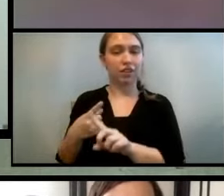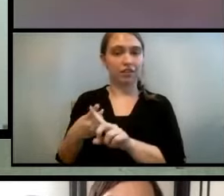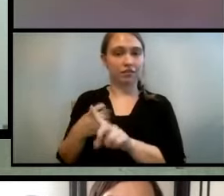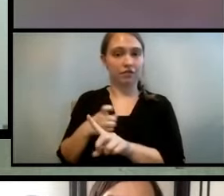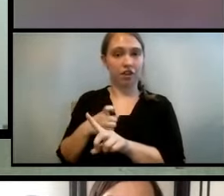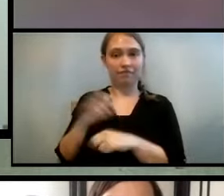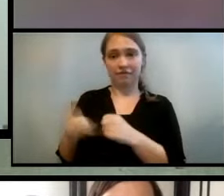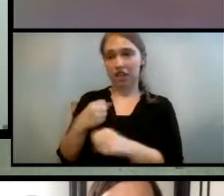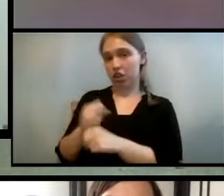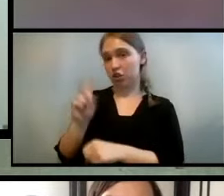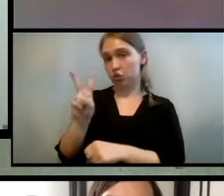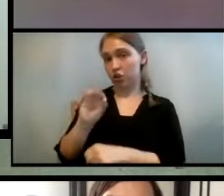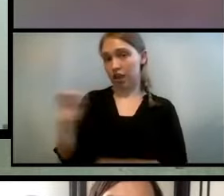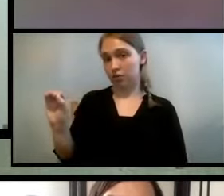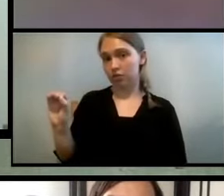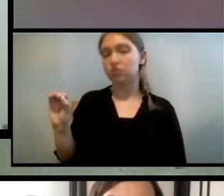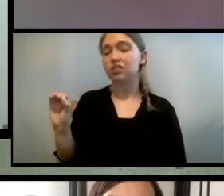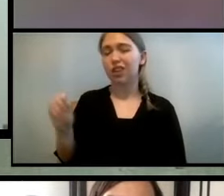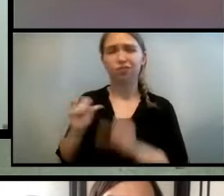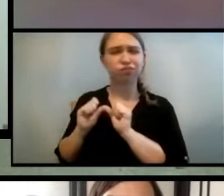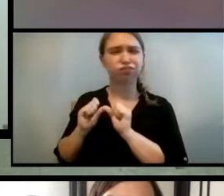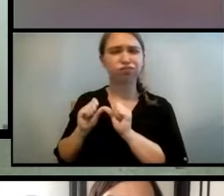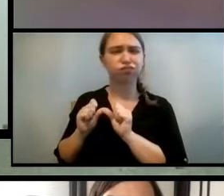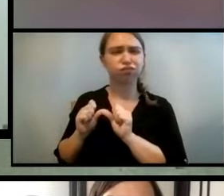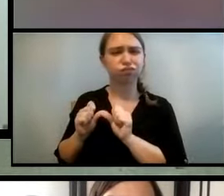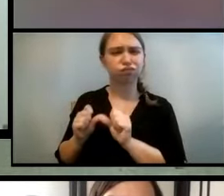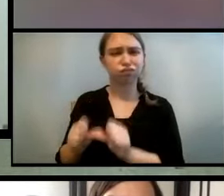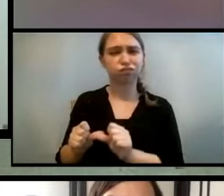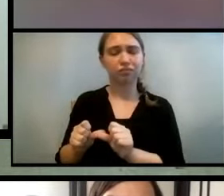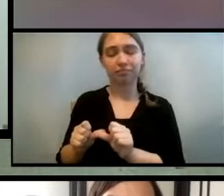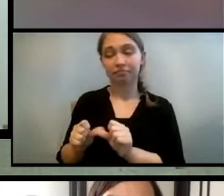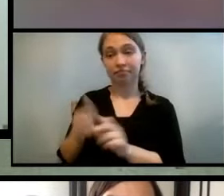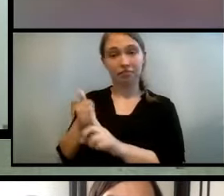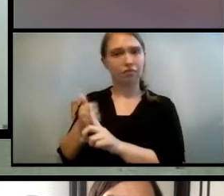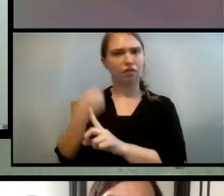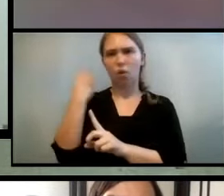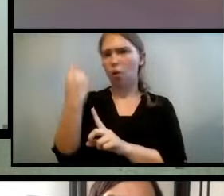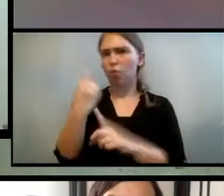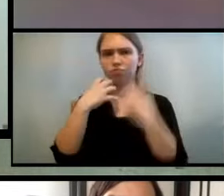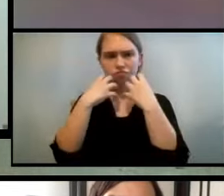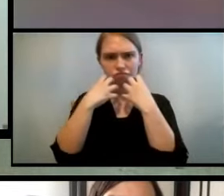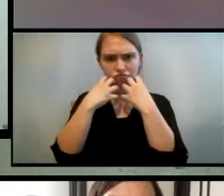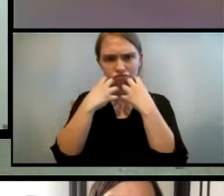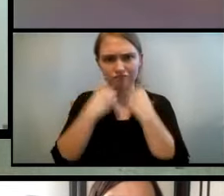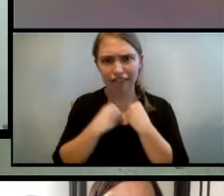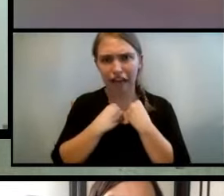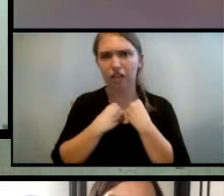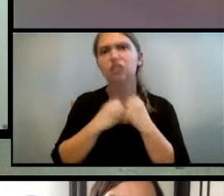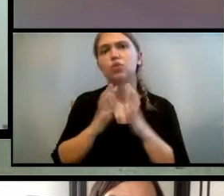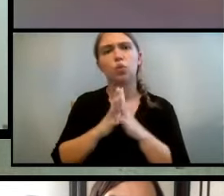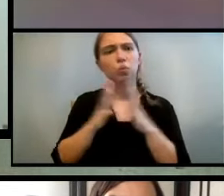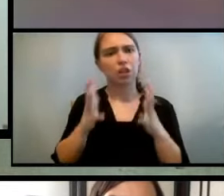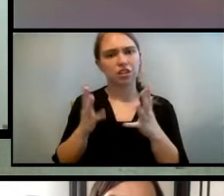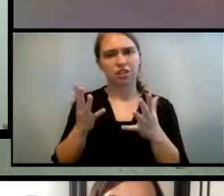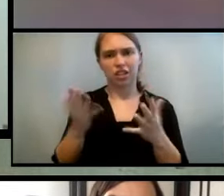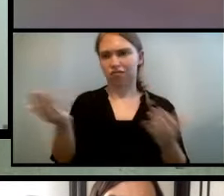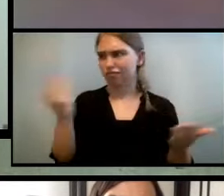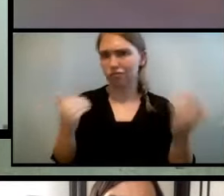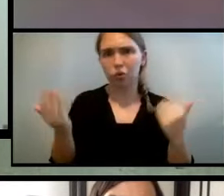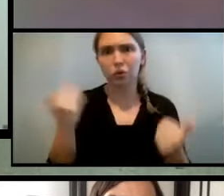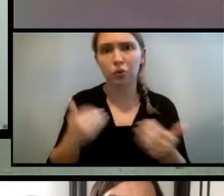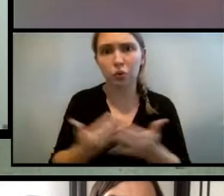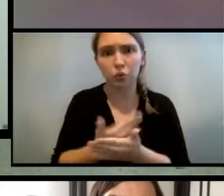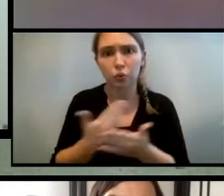2000. They've always really cared about bringing new voices in. And so there was a